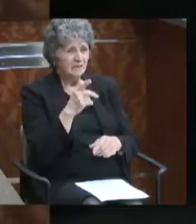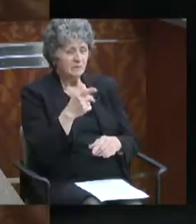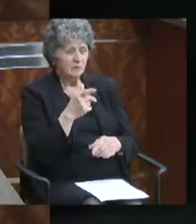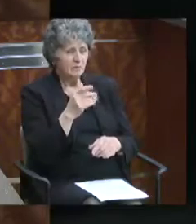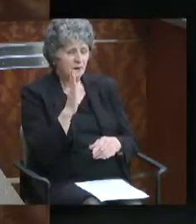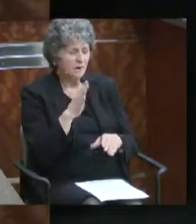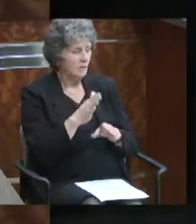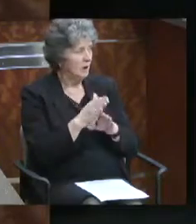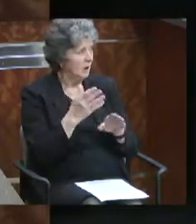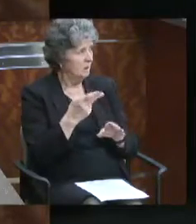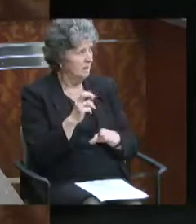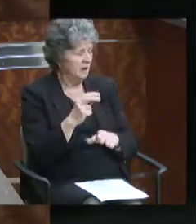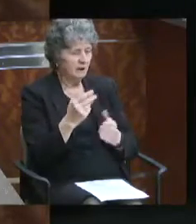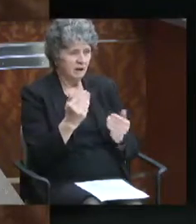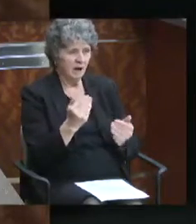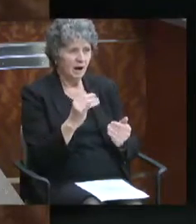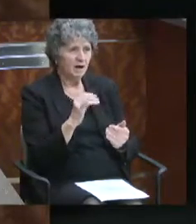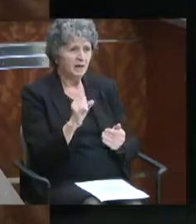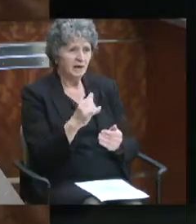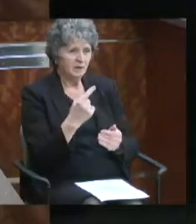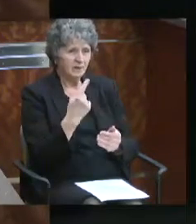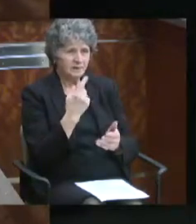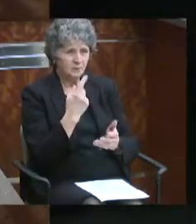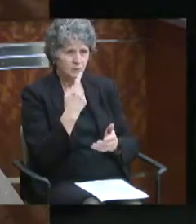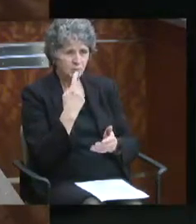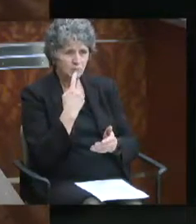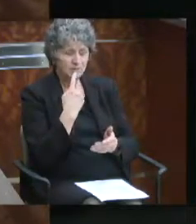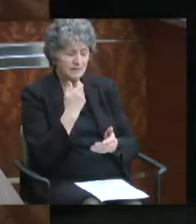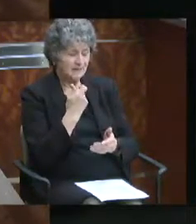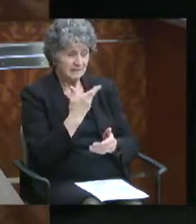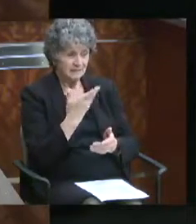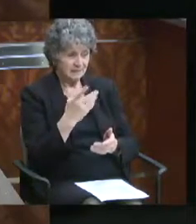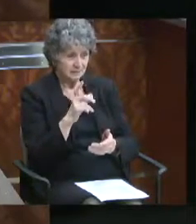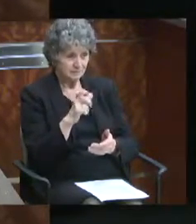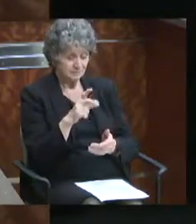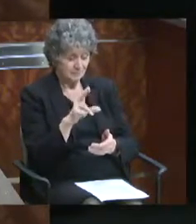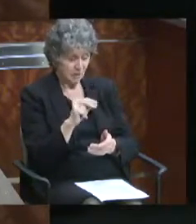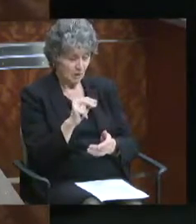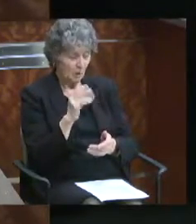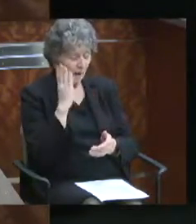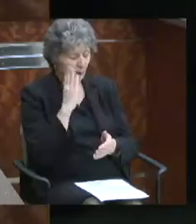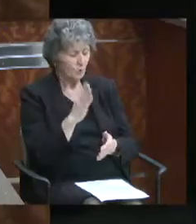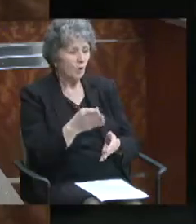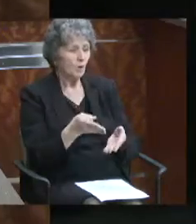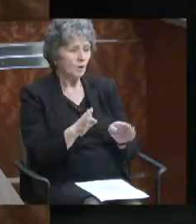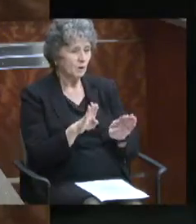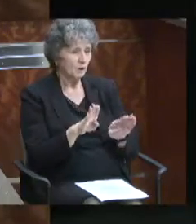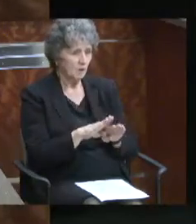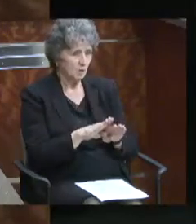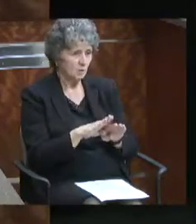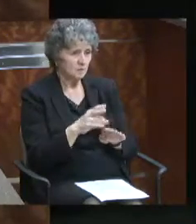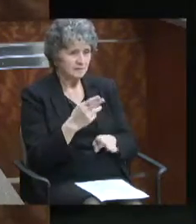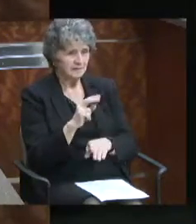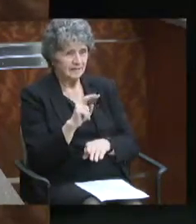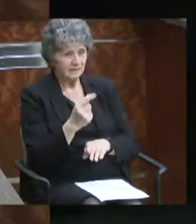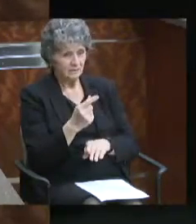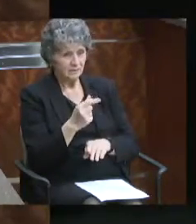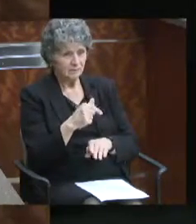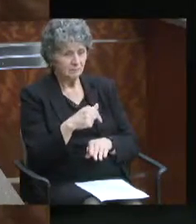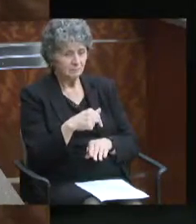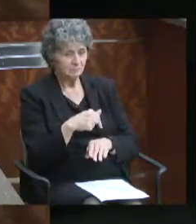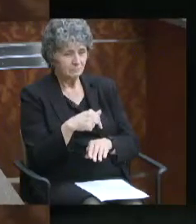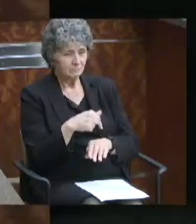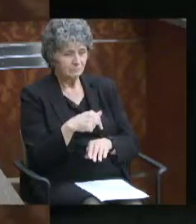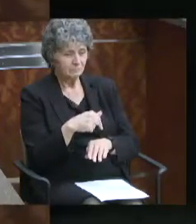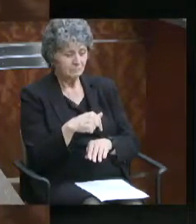time. Is there anyone wishing to speak on this topic? Seeing no one, I will close the public hearing. Council,